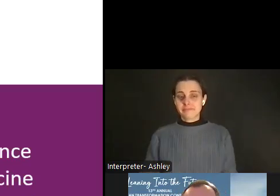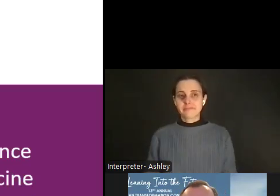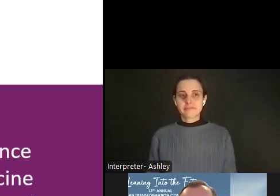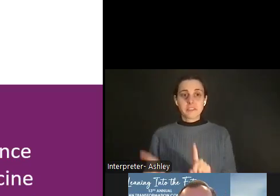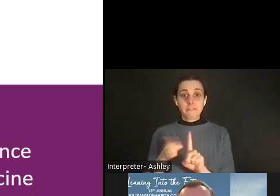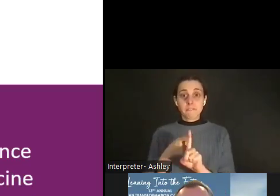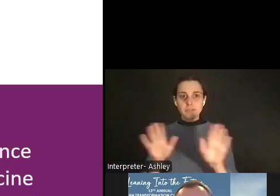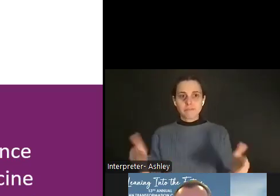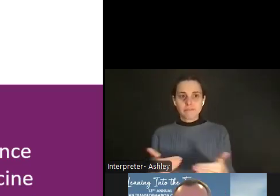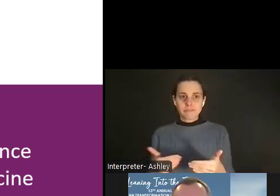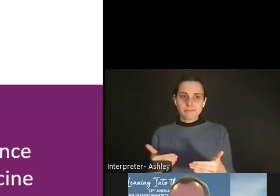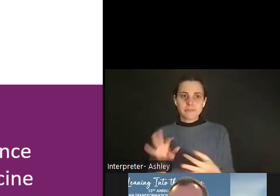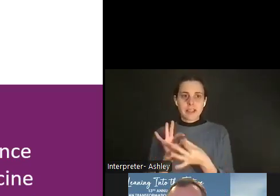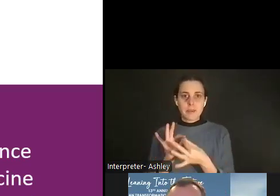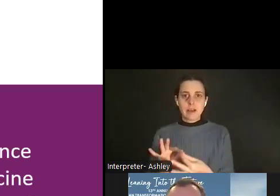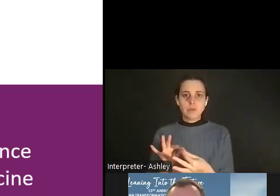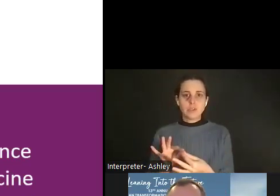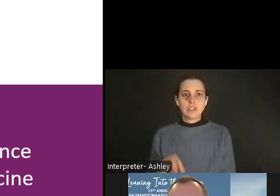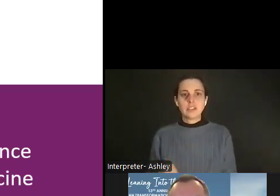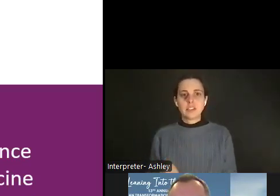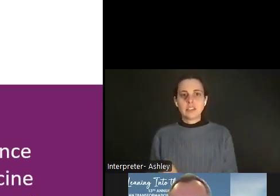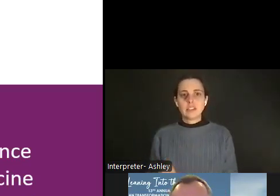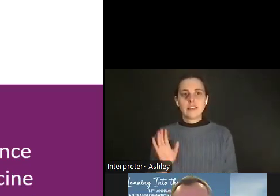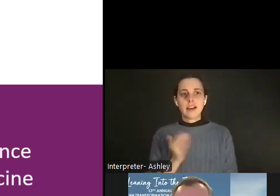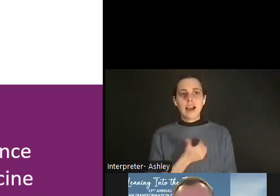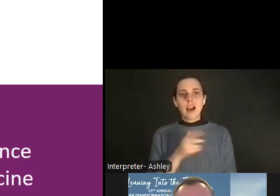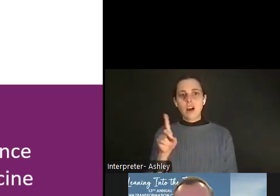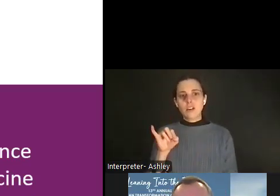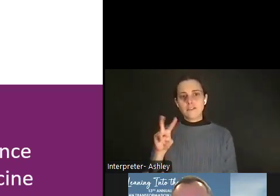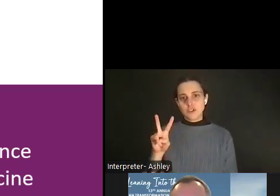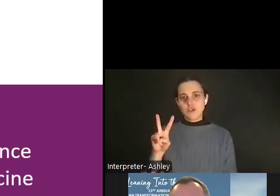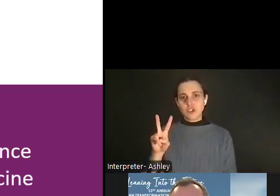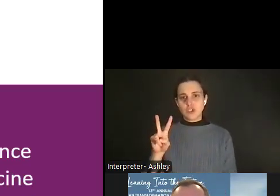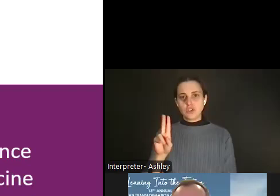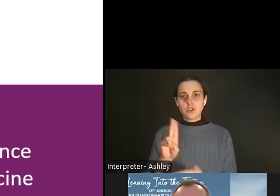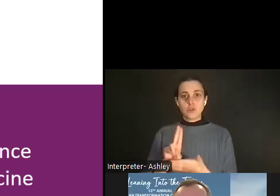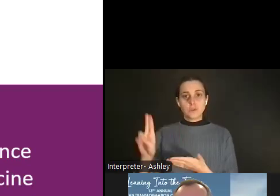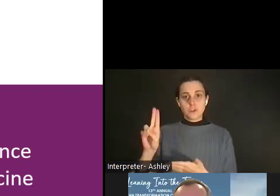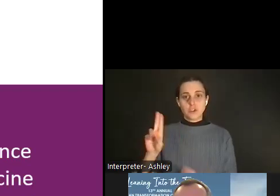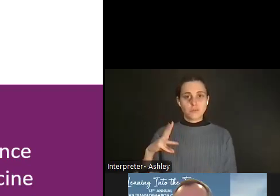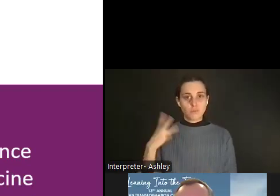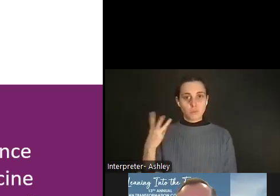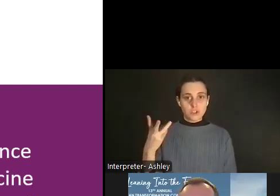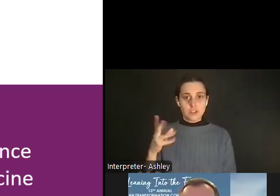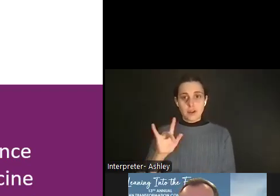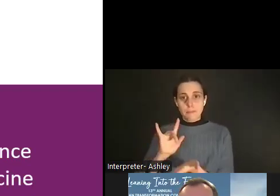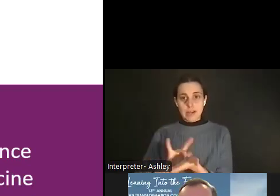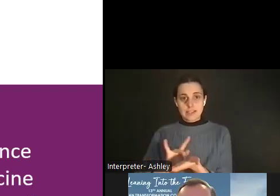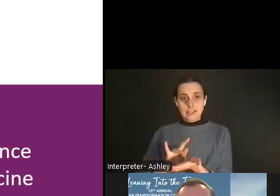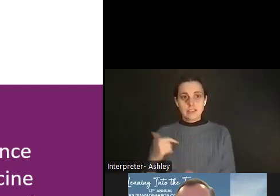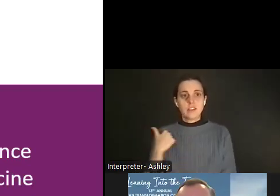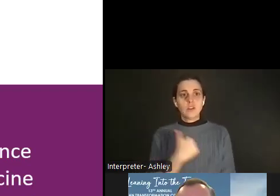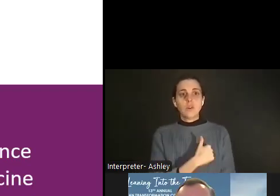about our division of UW Medicine. We are the Faculty Practice Plan